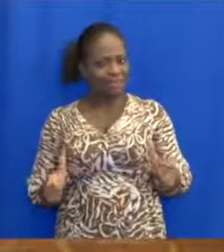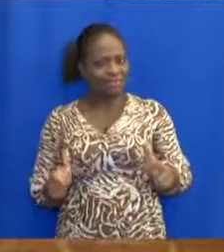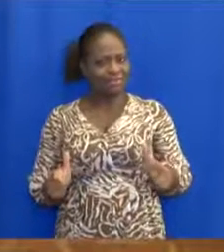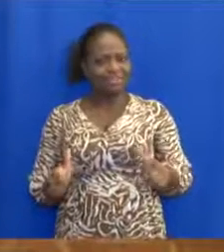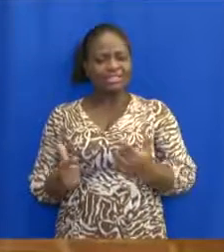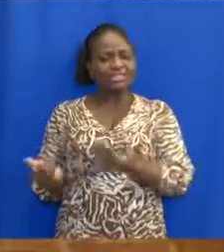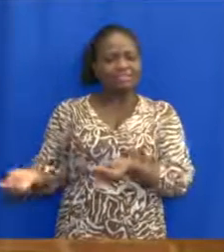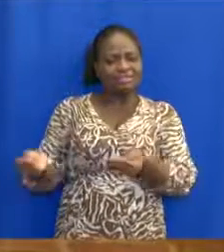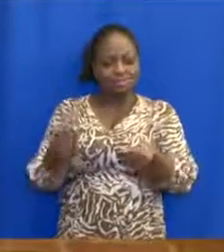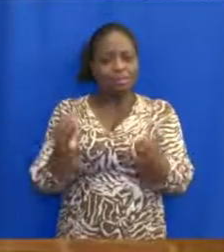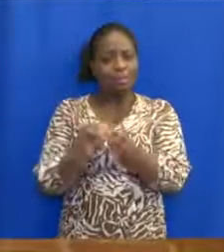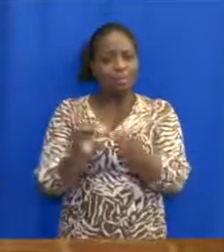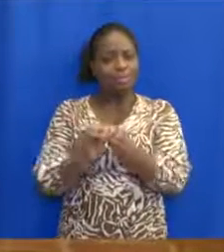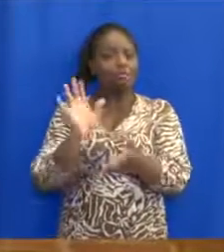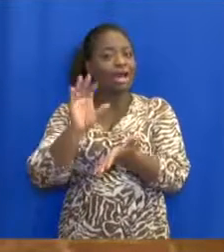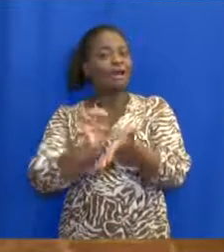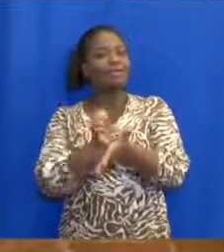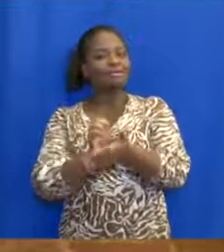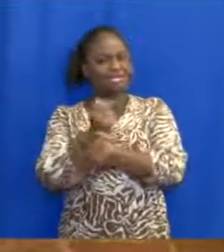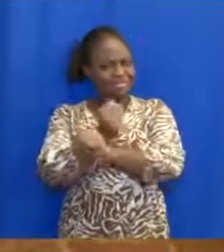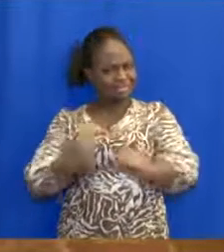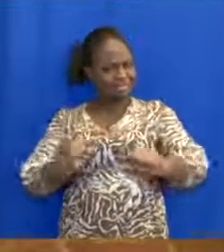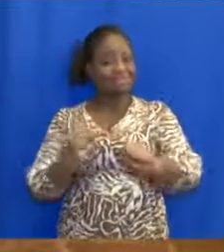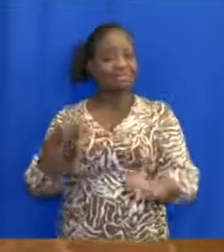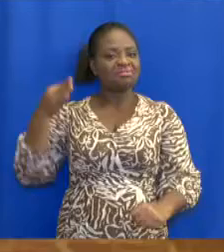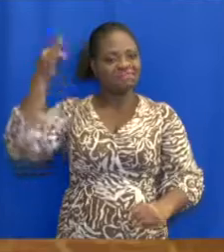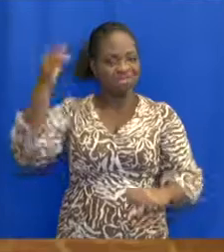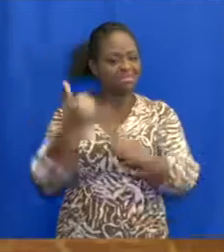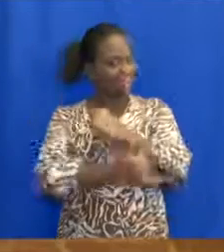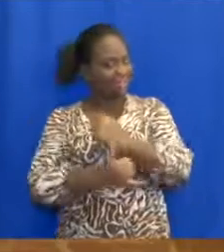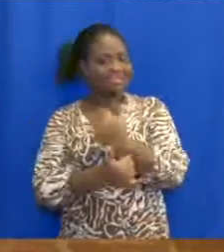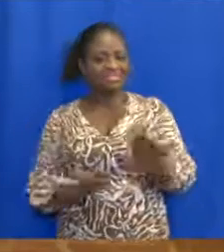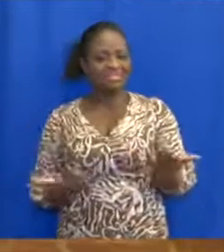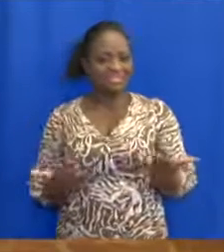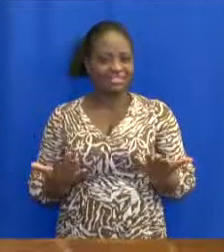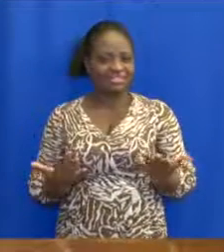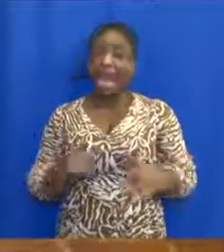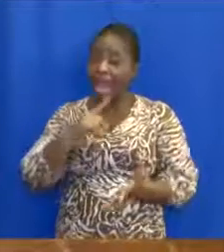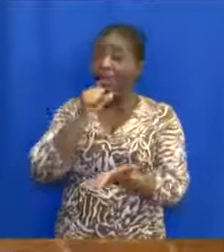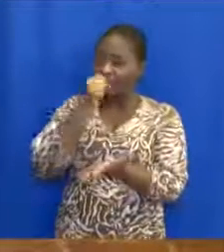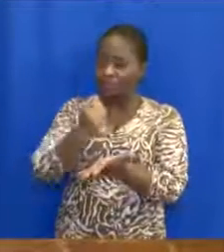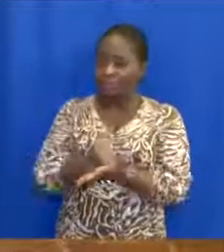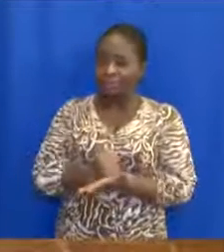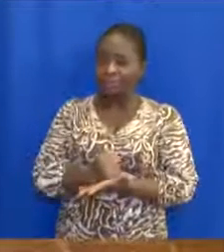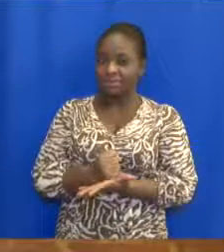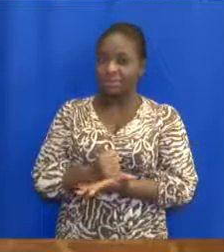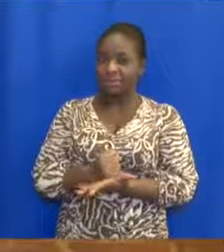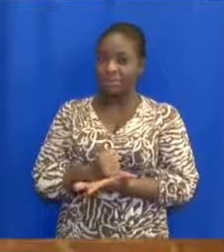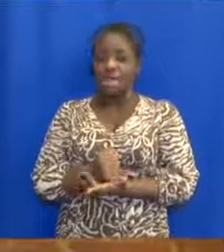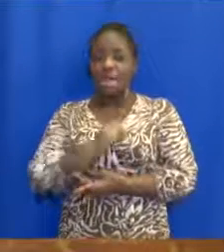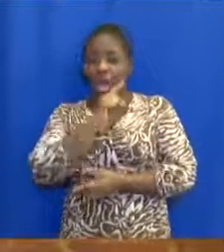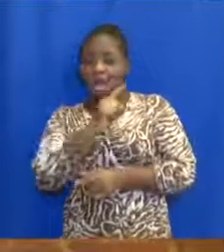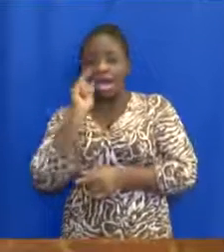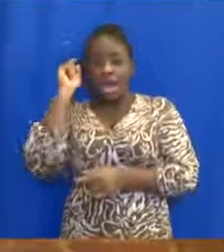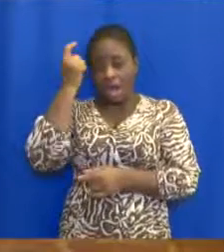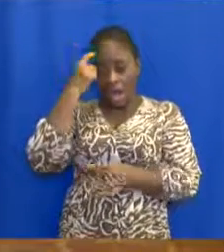revitalize our economy, and safeguard the future of our country. I assure you that under my watch